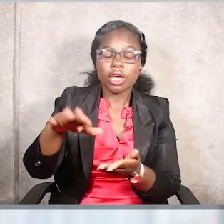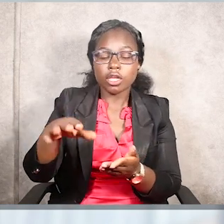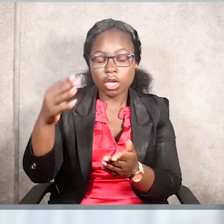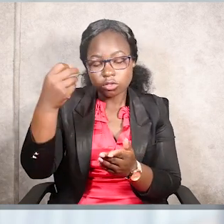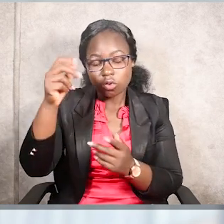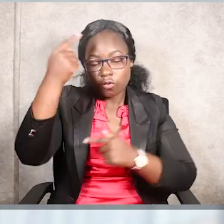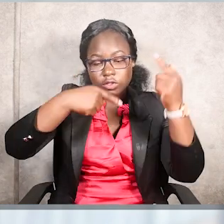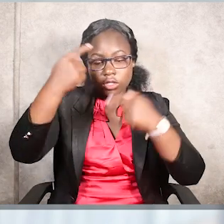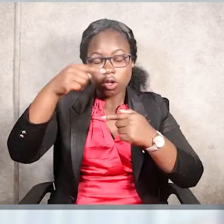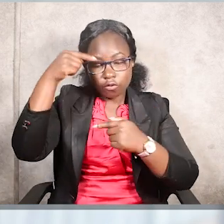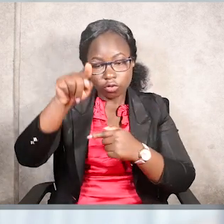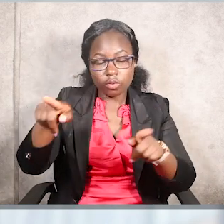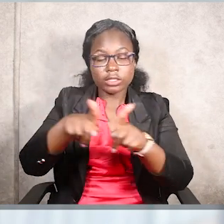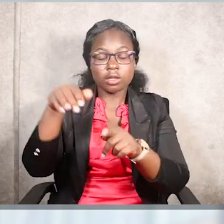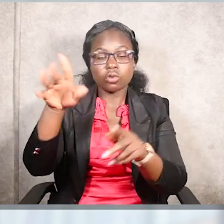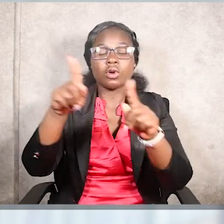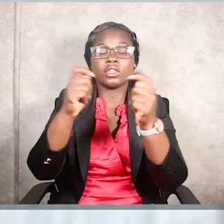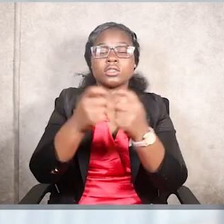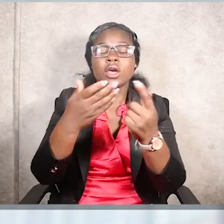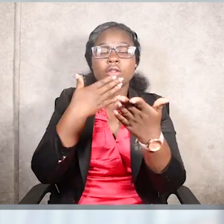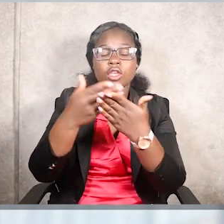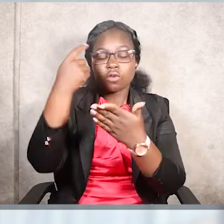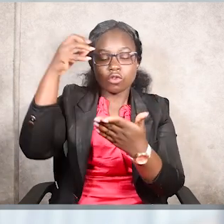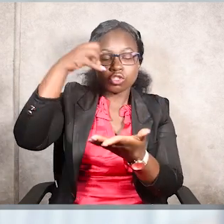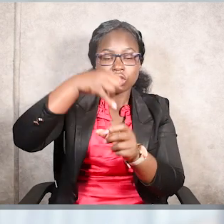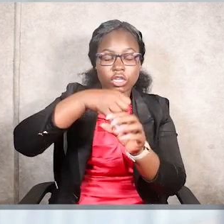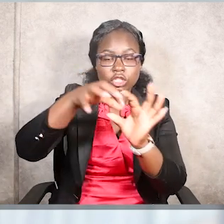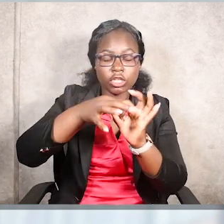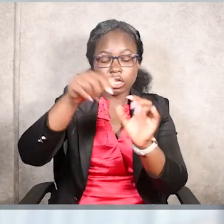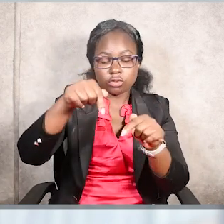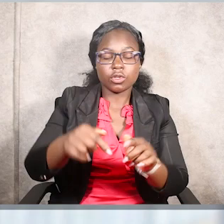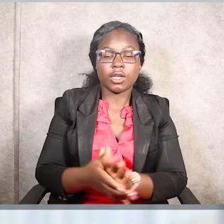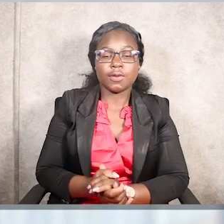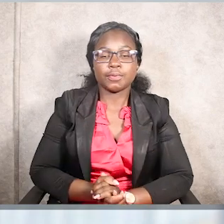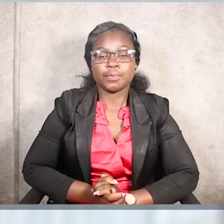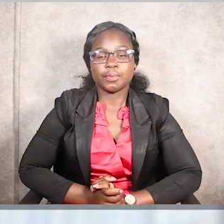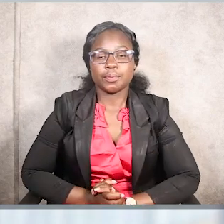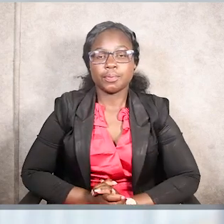your chances of success for you and your team. Thank you for joining us today.